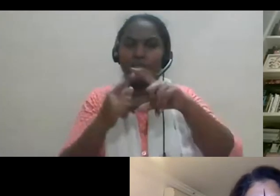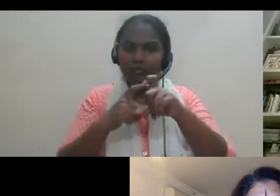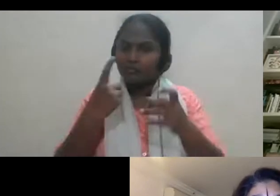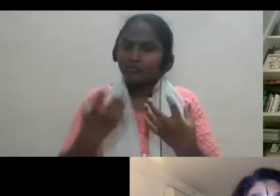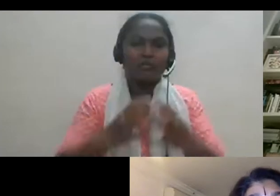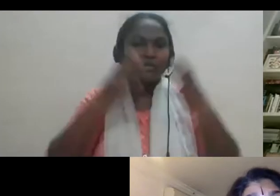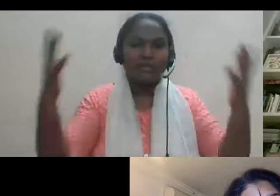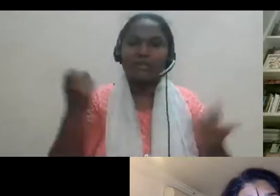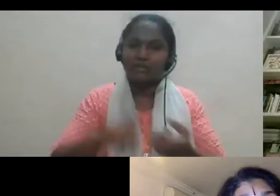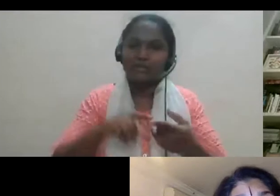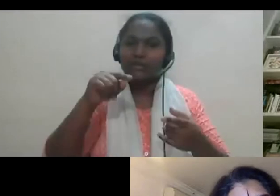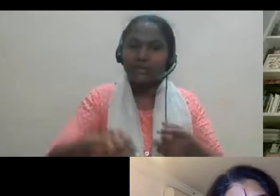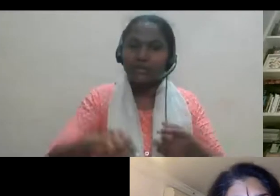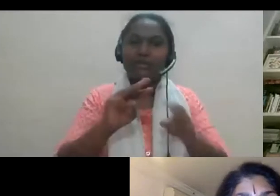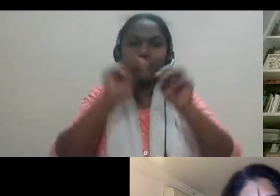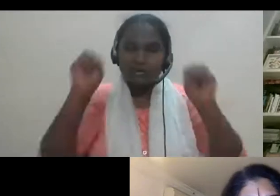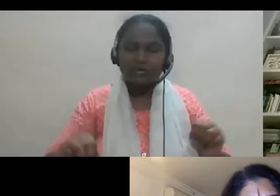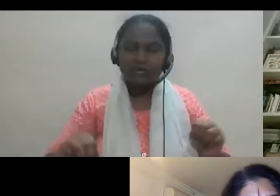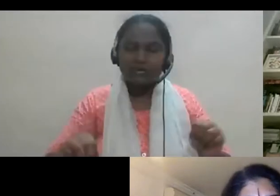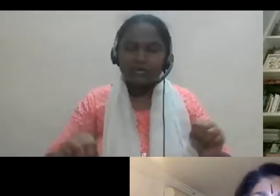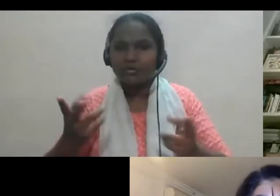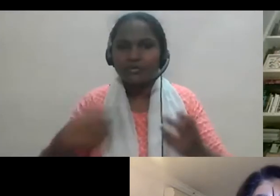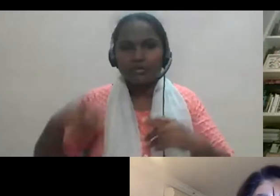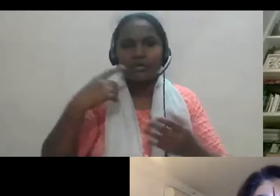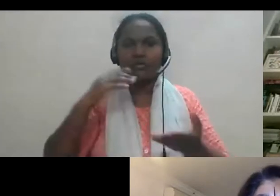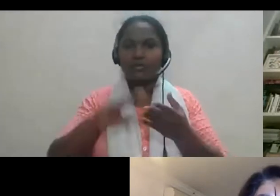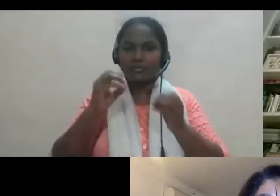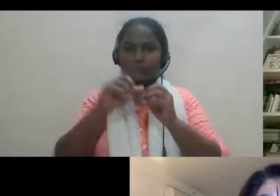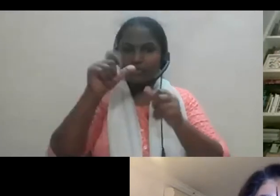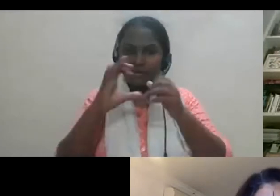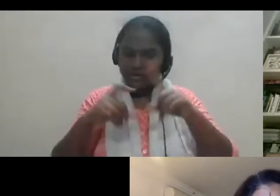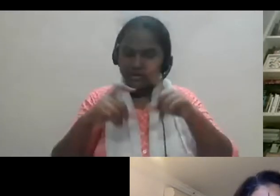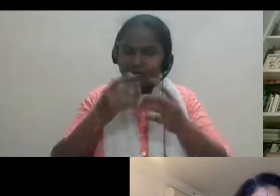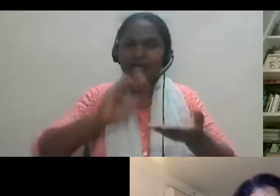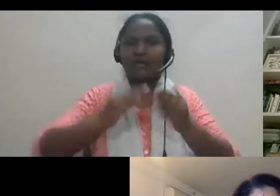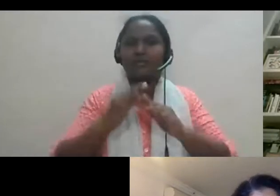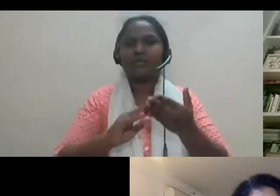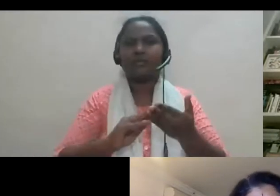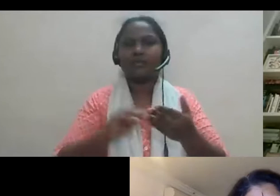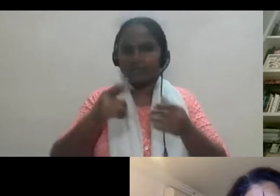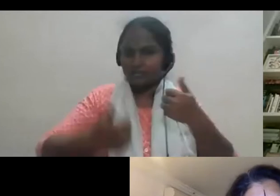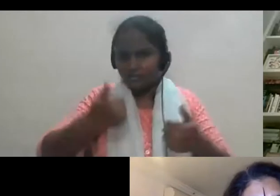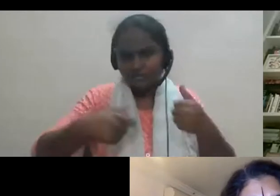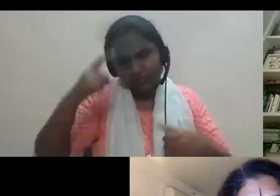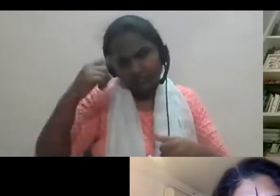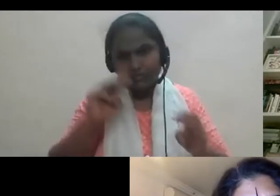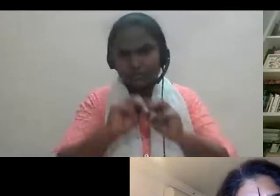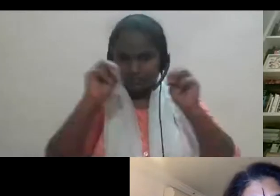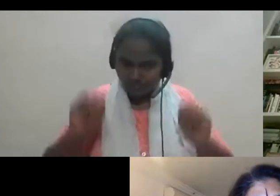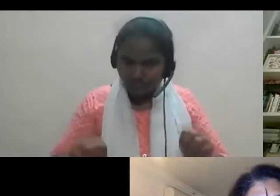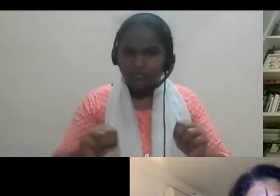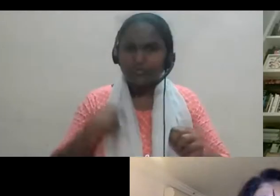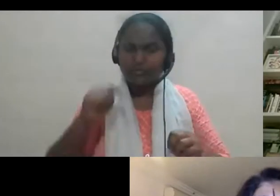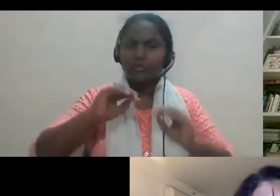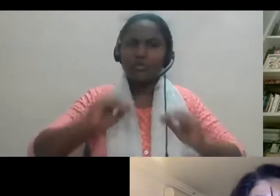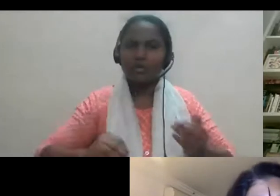issue. And the museums that did not respond faced such a backlash from their communities. I think the challenge for us as museums is how